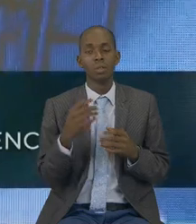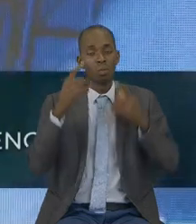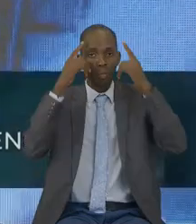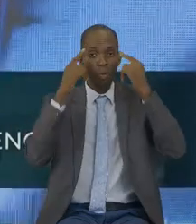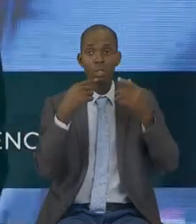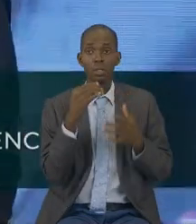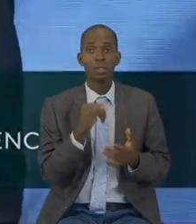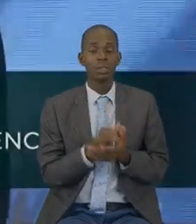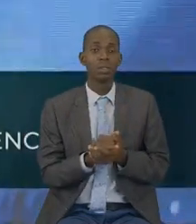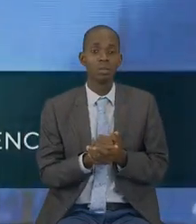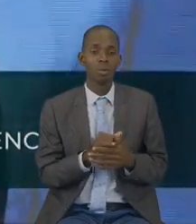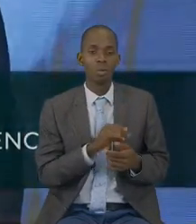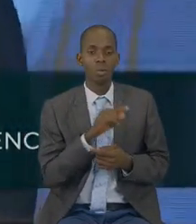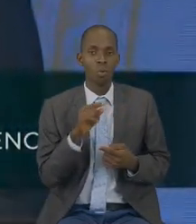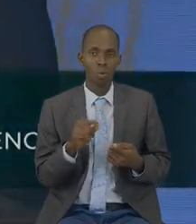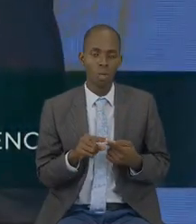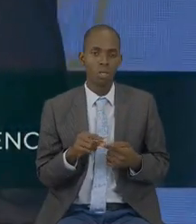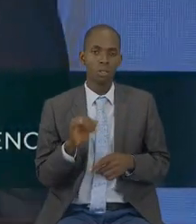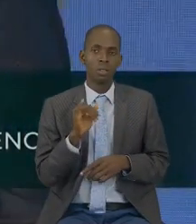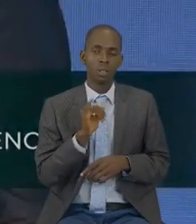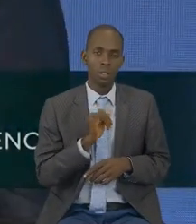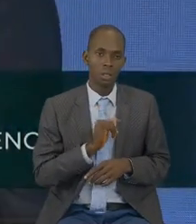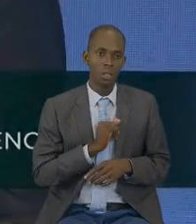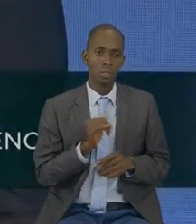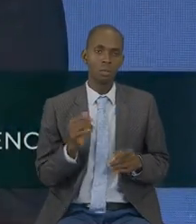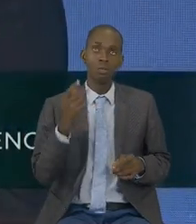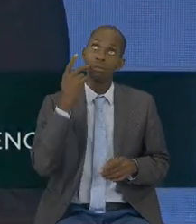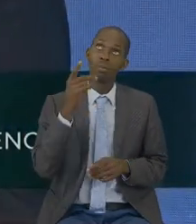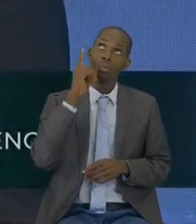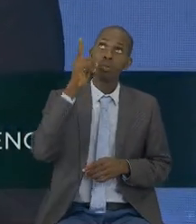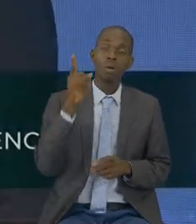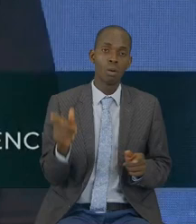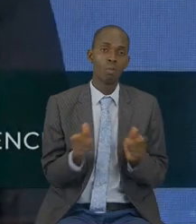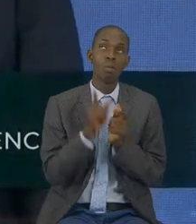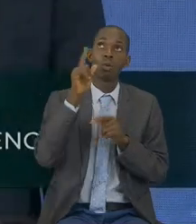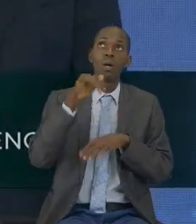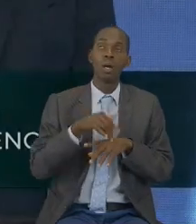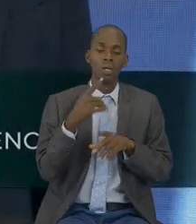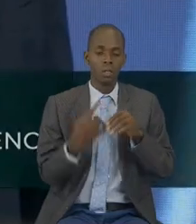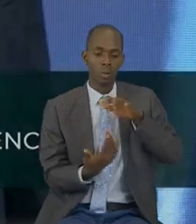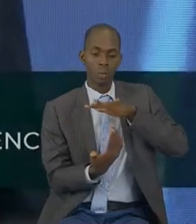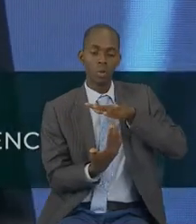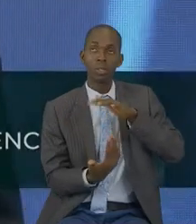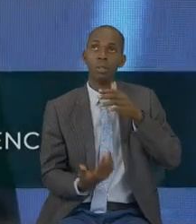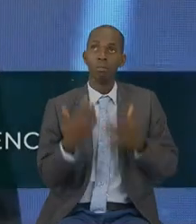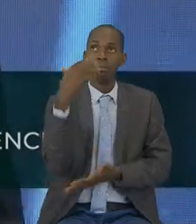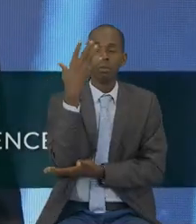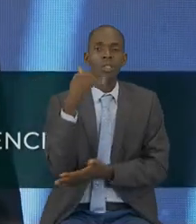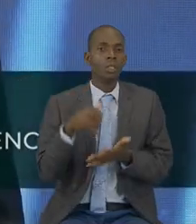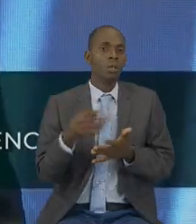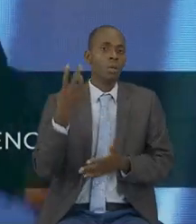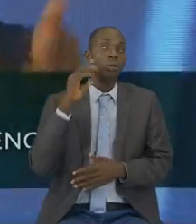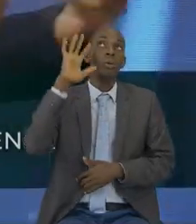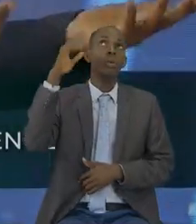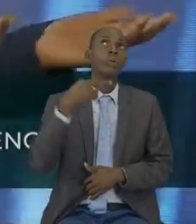when I saw you or met you at the burning bush, it was your voice I